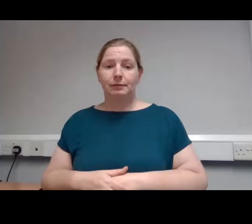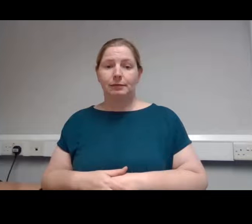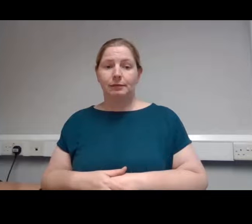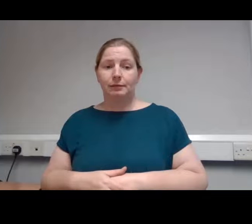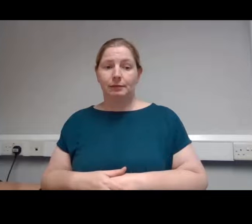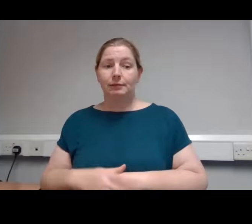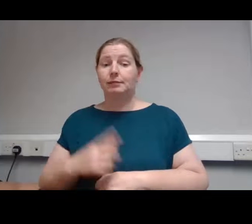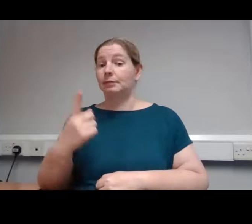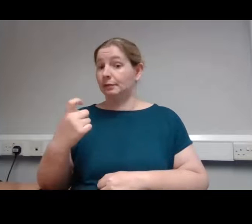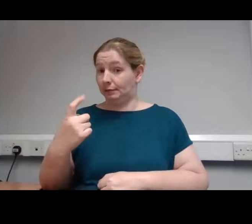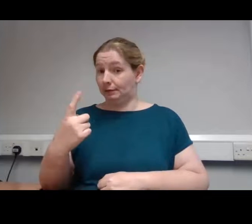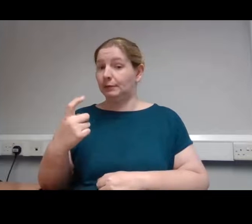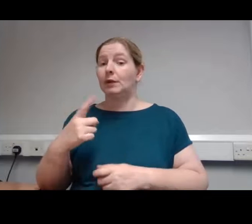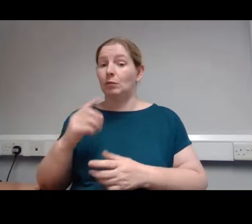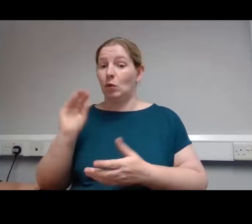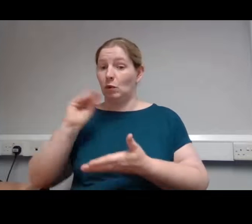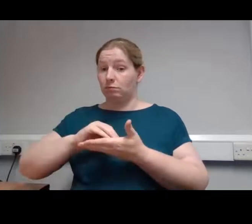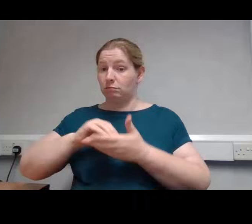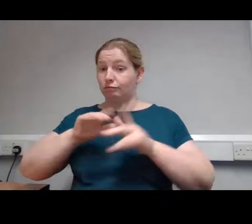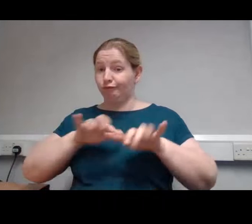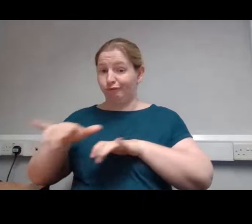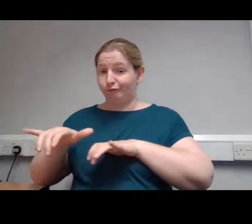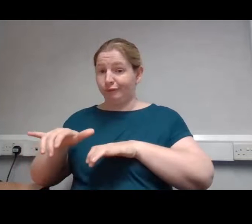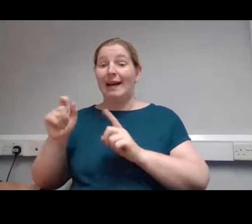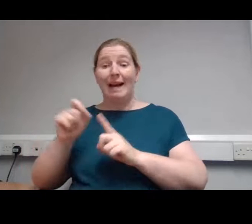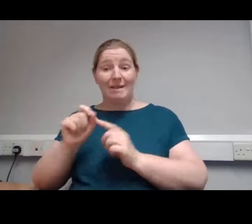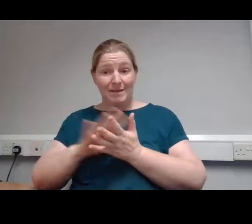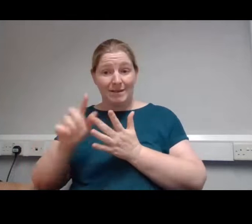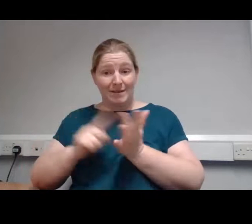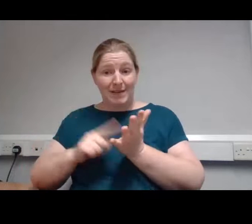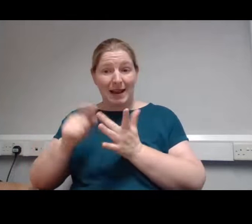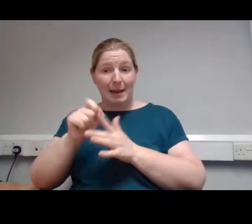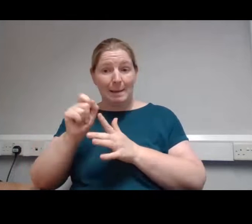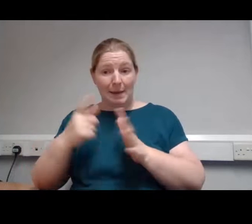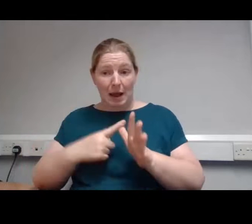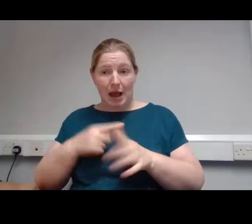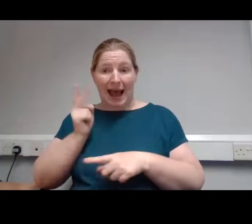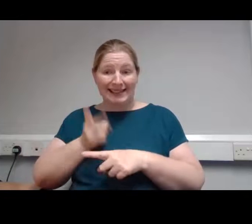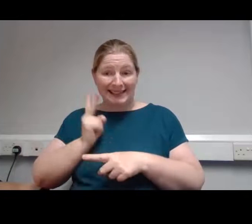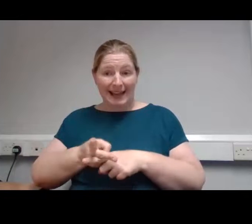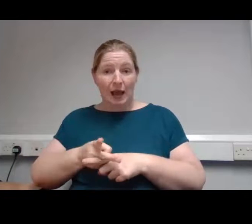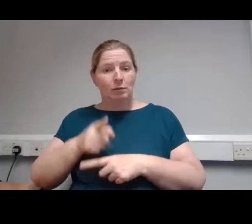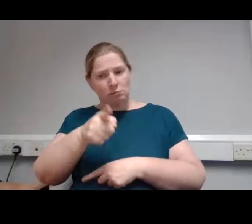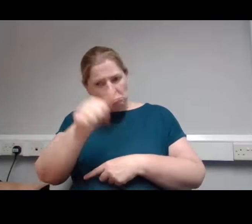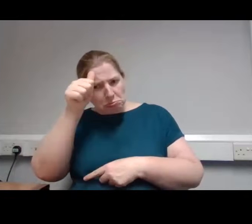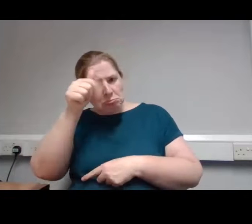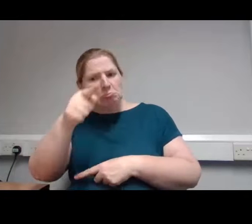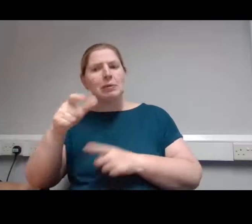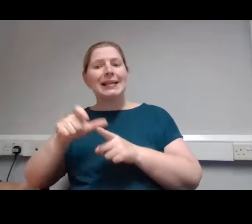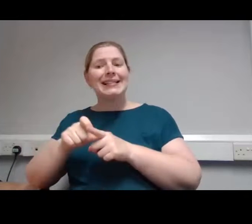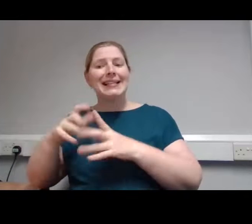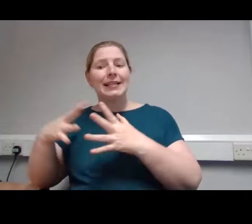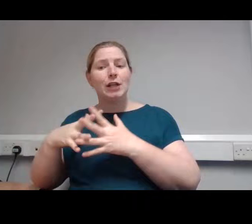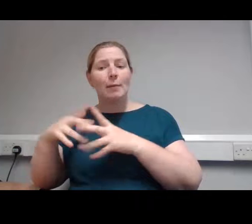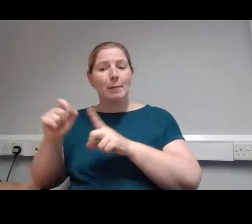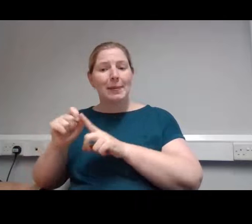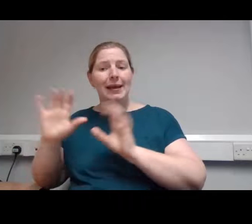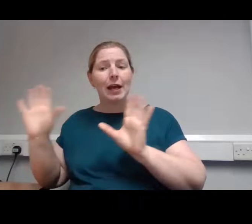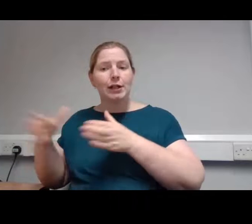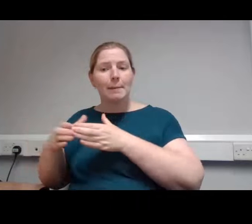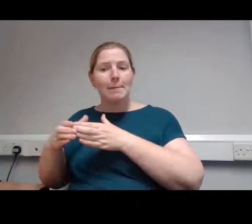We do have another one in the chat from Philippa again. Are you aware that DWP, that'll be the Department of Work